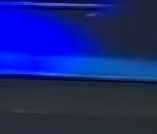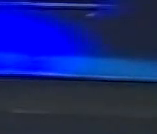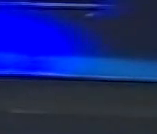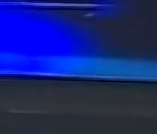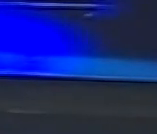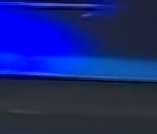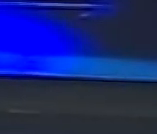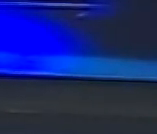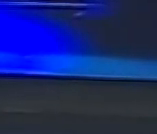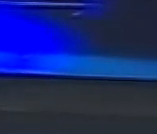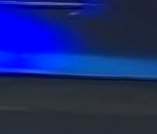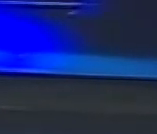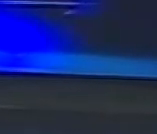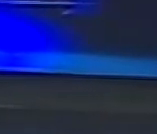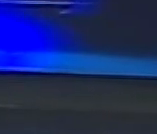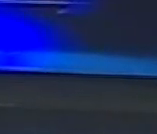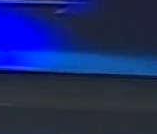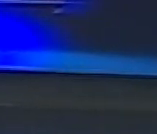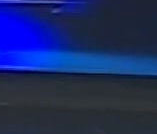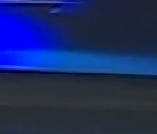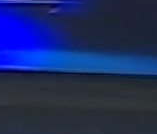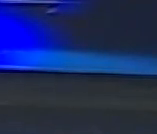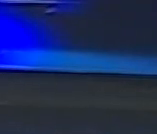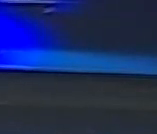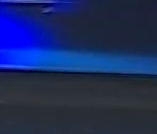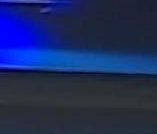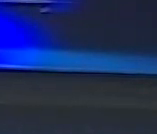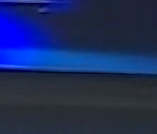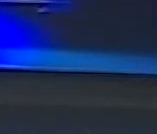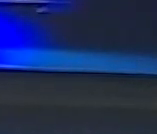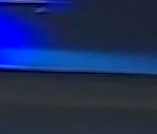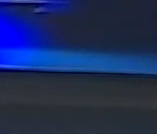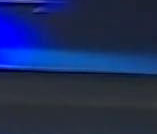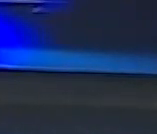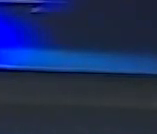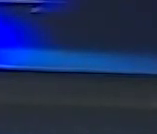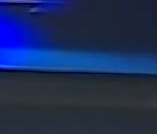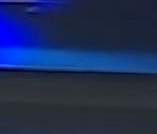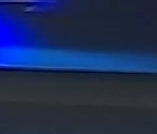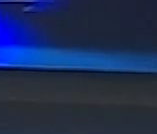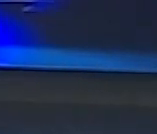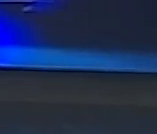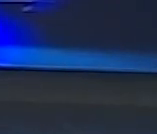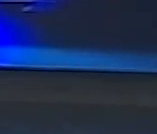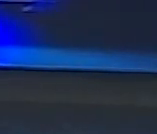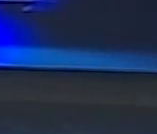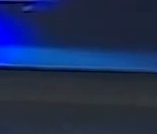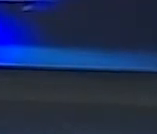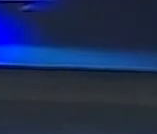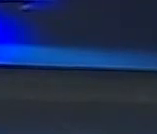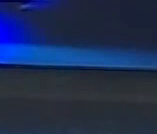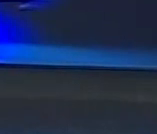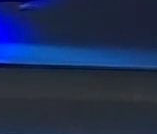791 million shillings was lost in the National Youth Service. Let me remind you a genesis of that